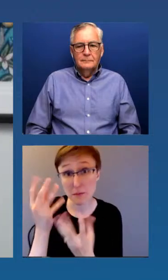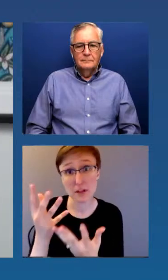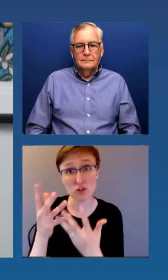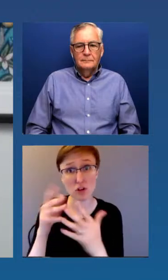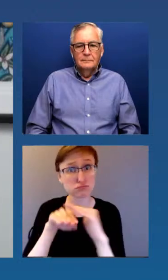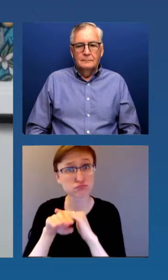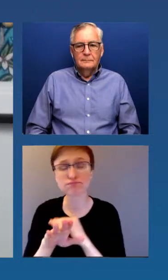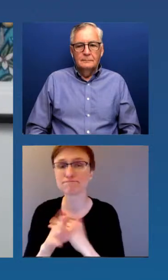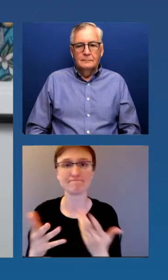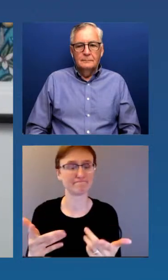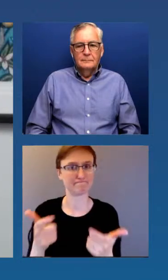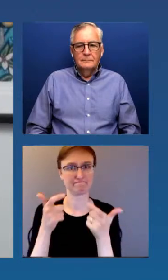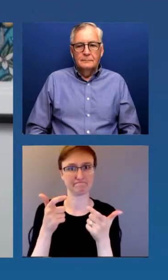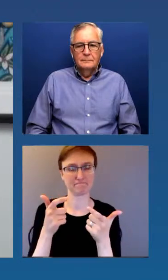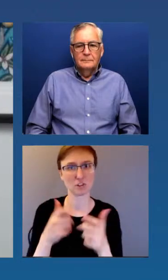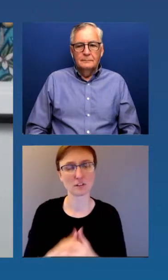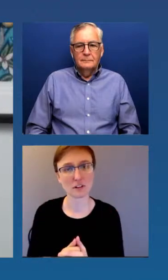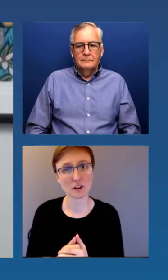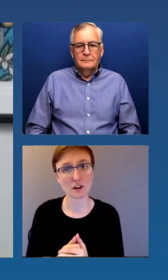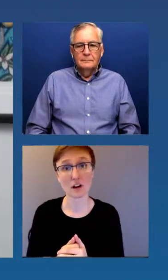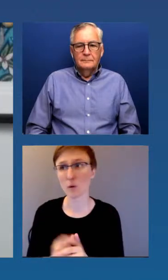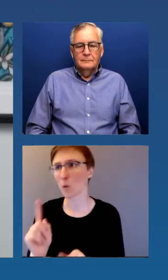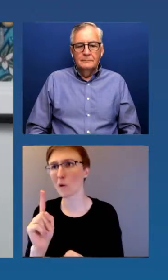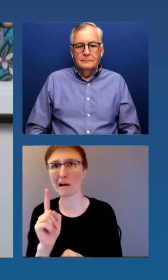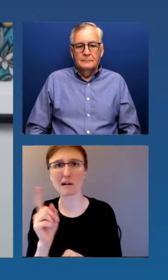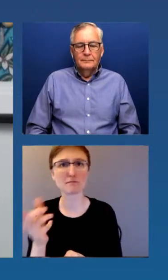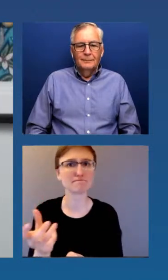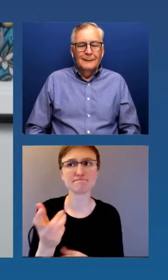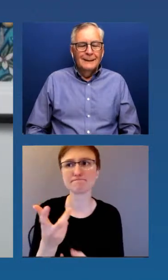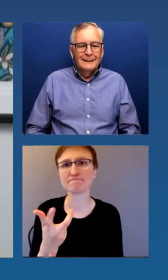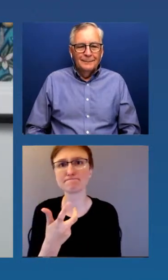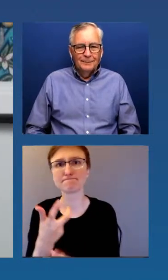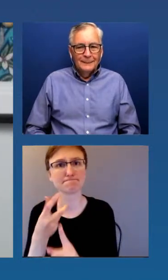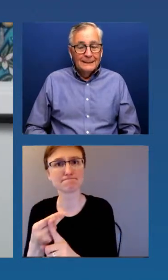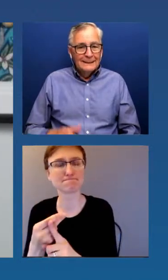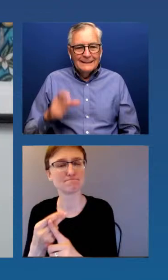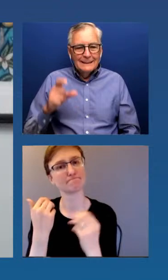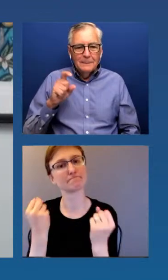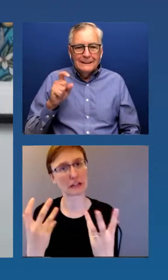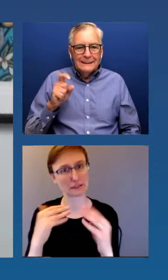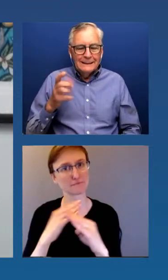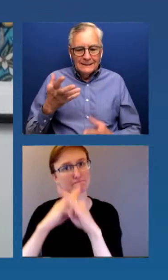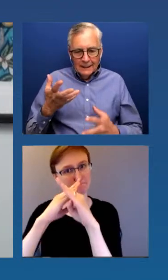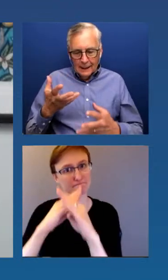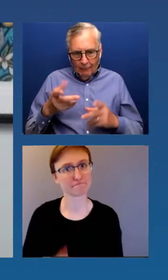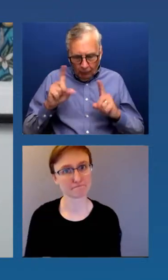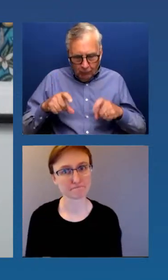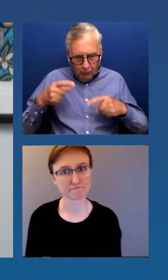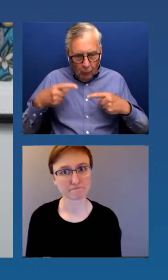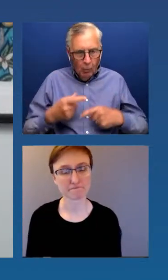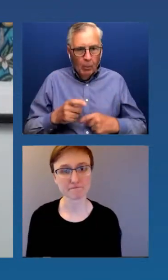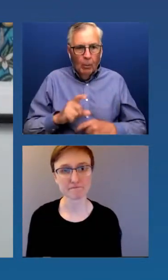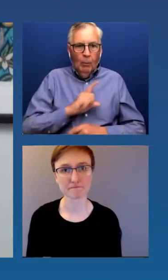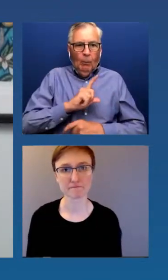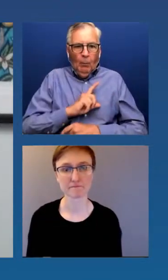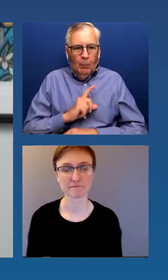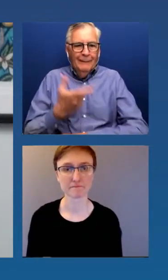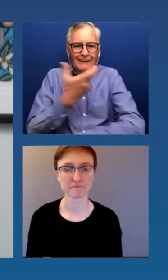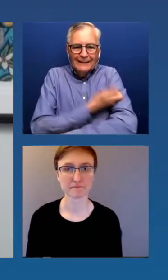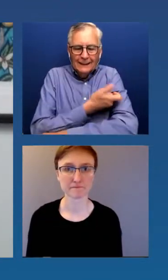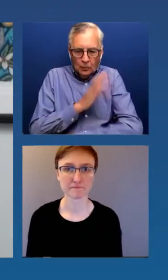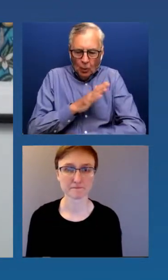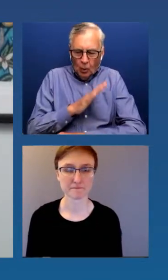for vaccination. Ce n'est pas nécessairement que les jeunes hésitent de se faire vacciner, mais il existe